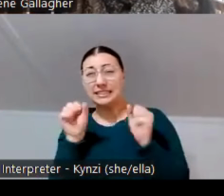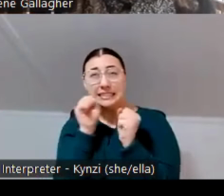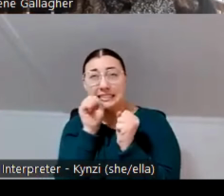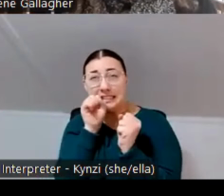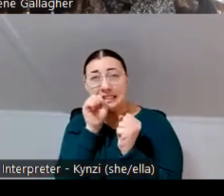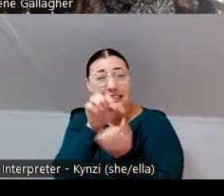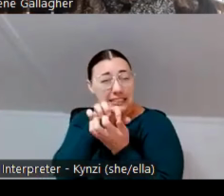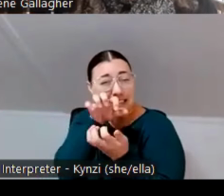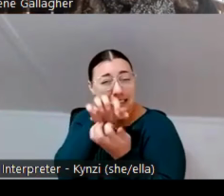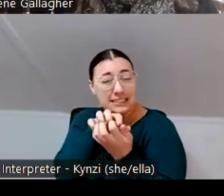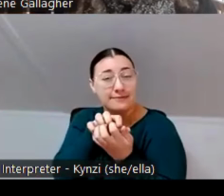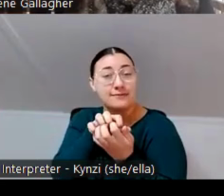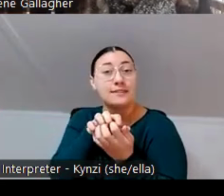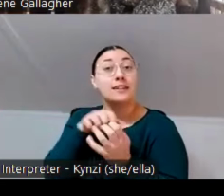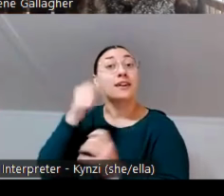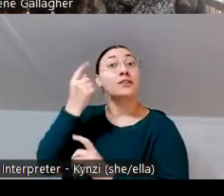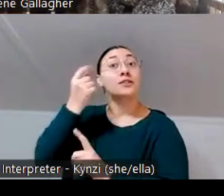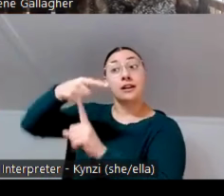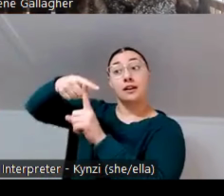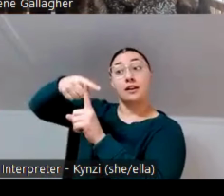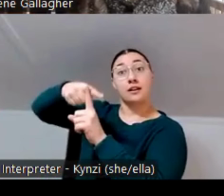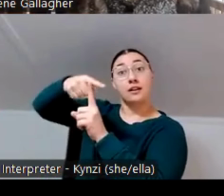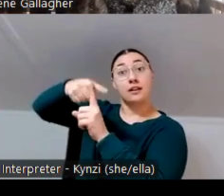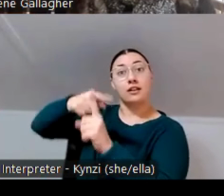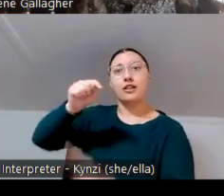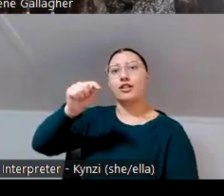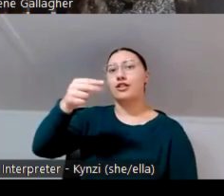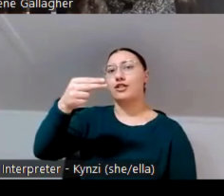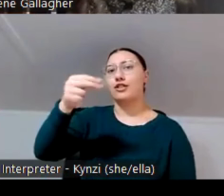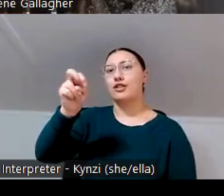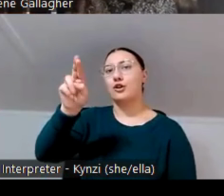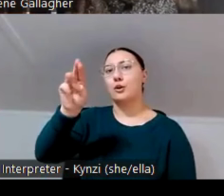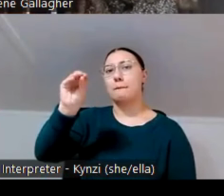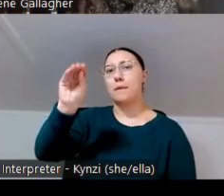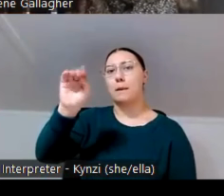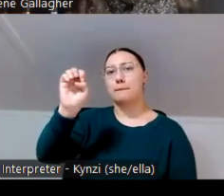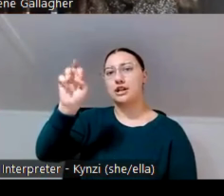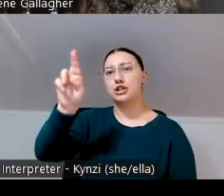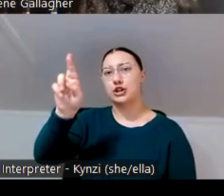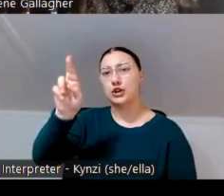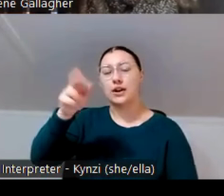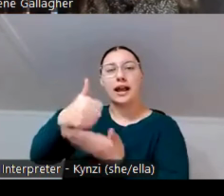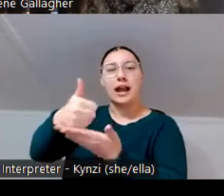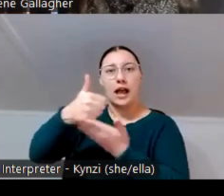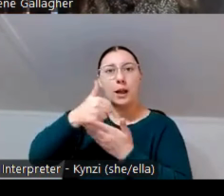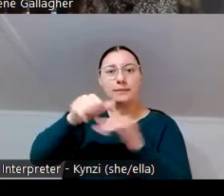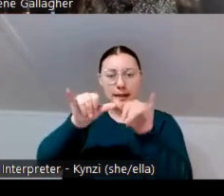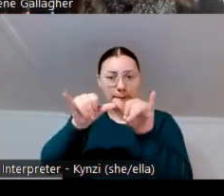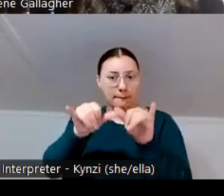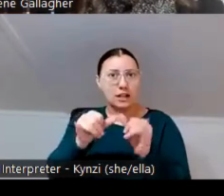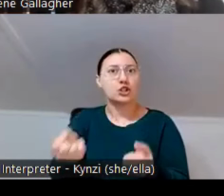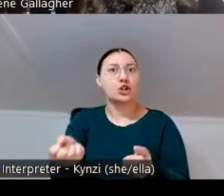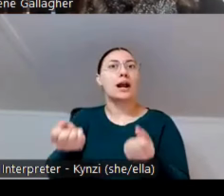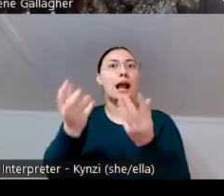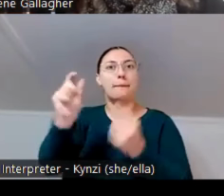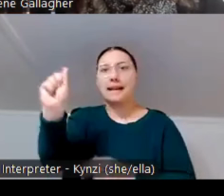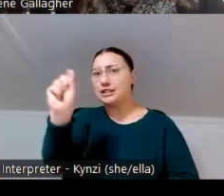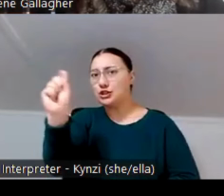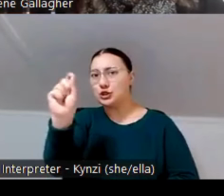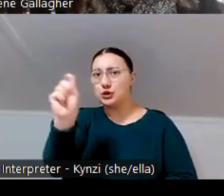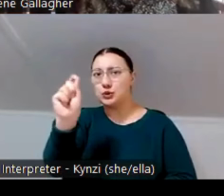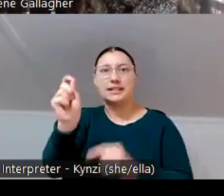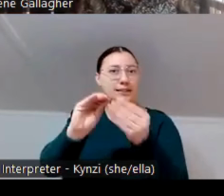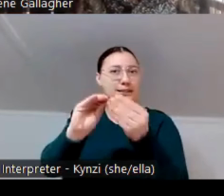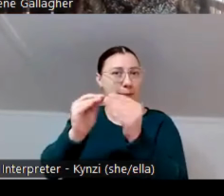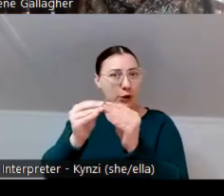A thermometer is a tool that measures temperature in degrees. Notice how fast the air outside is moving,